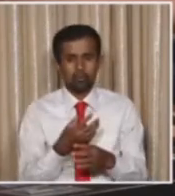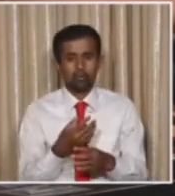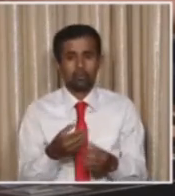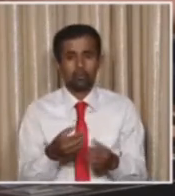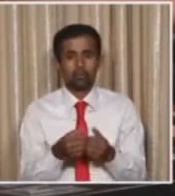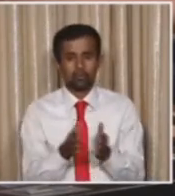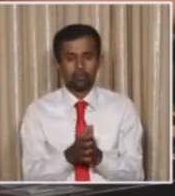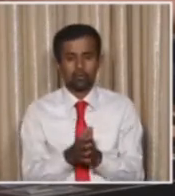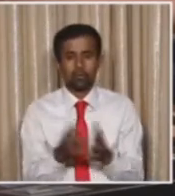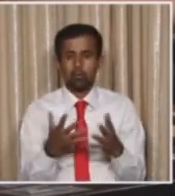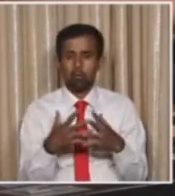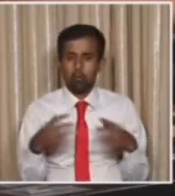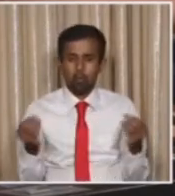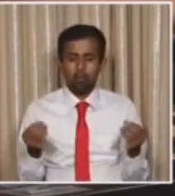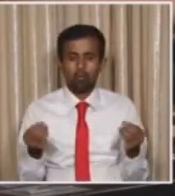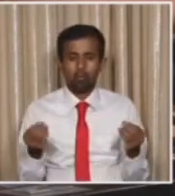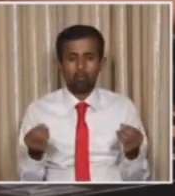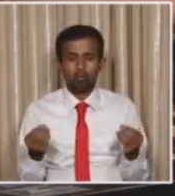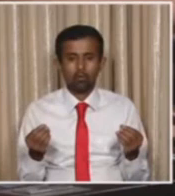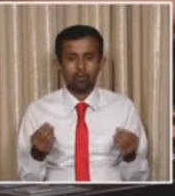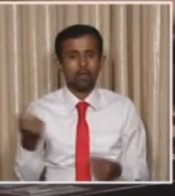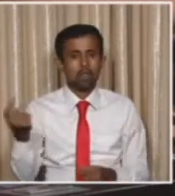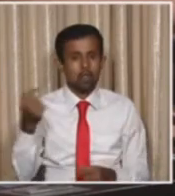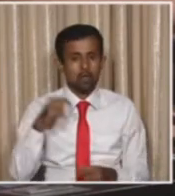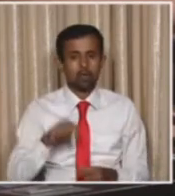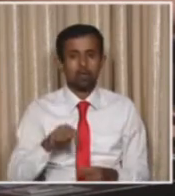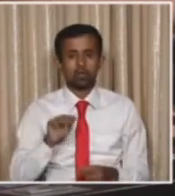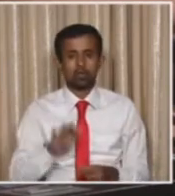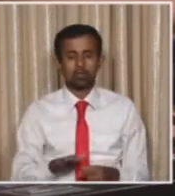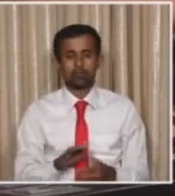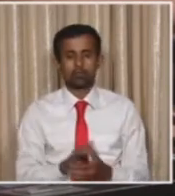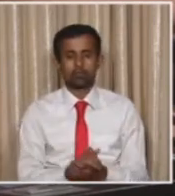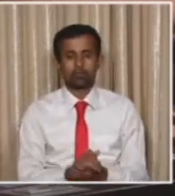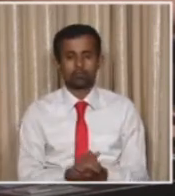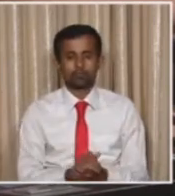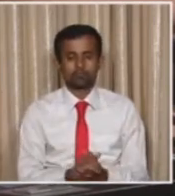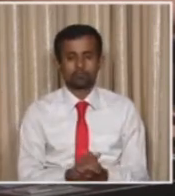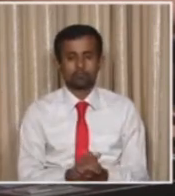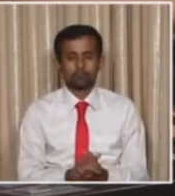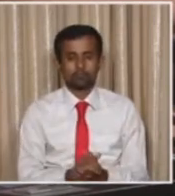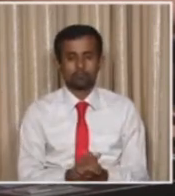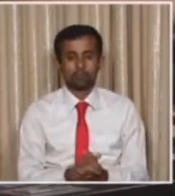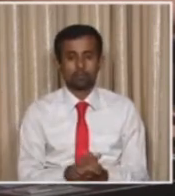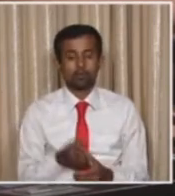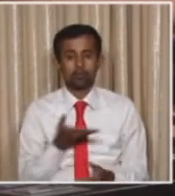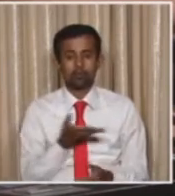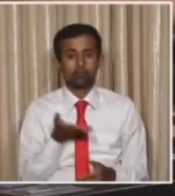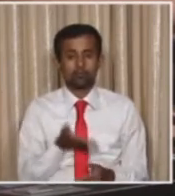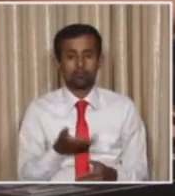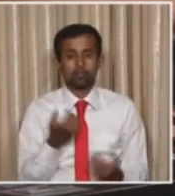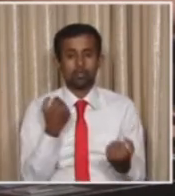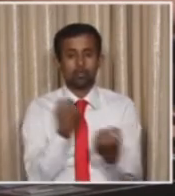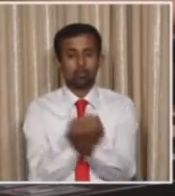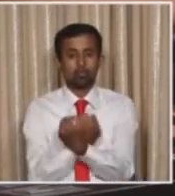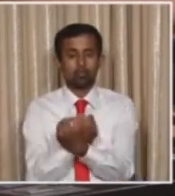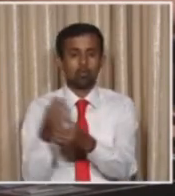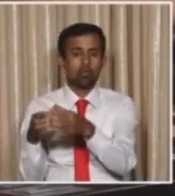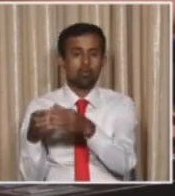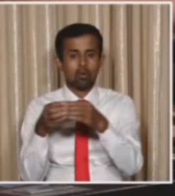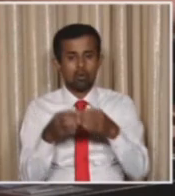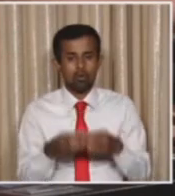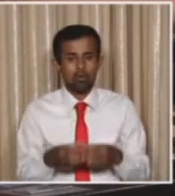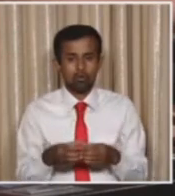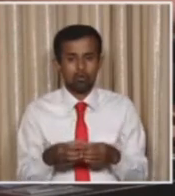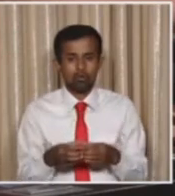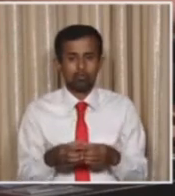and got an order to protect an illegal Buddhist vihara that has been built on